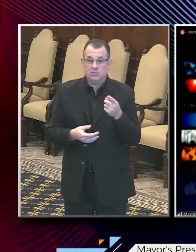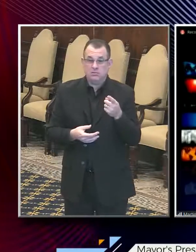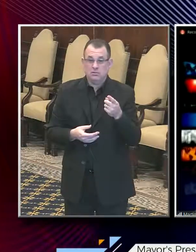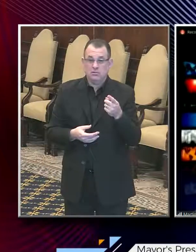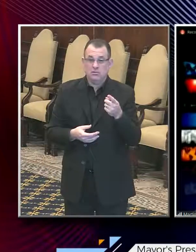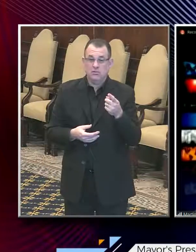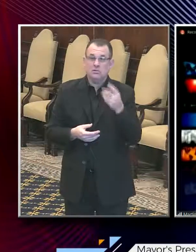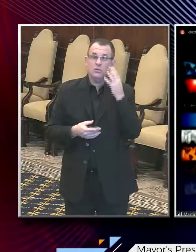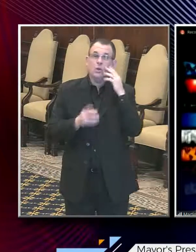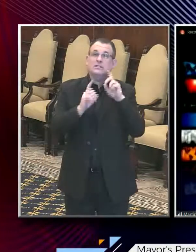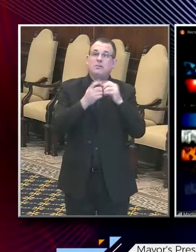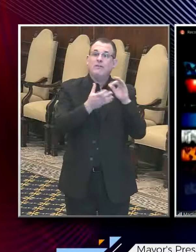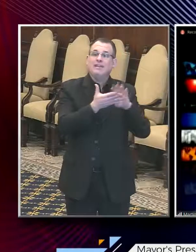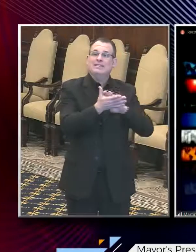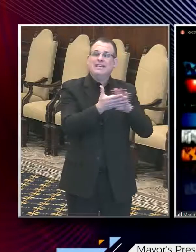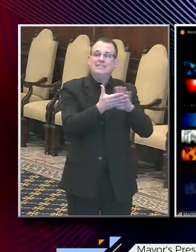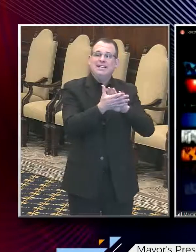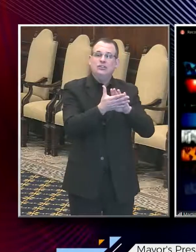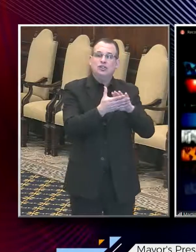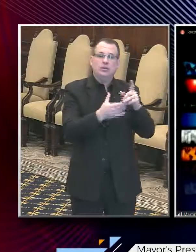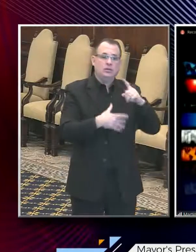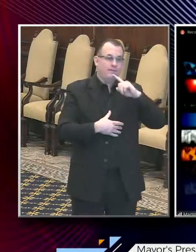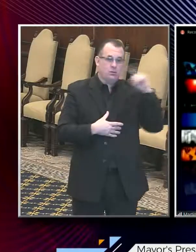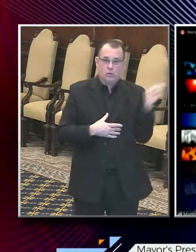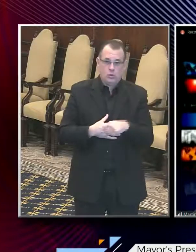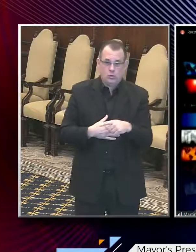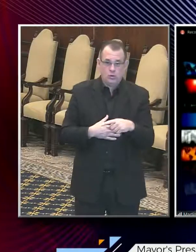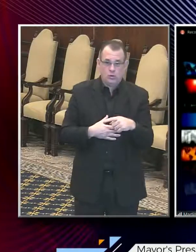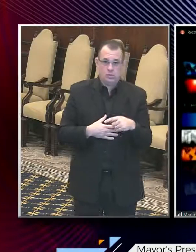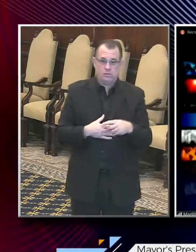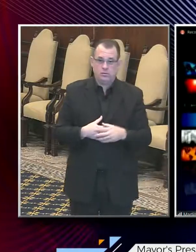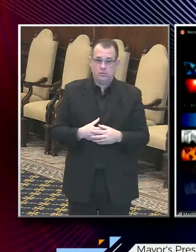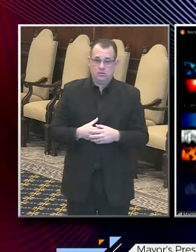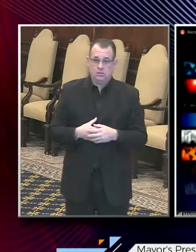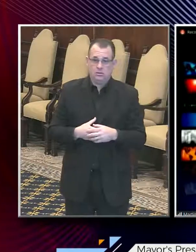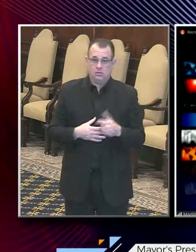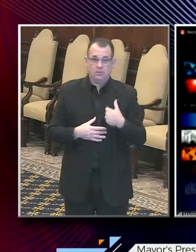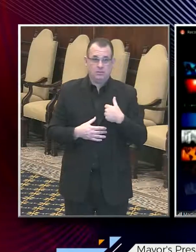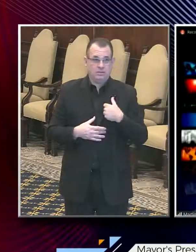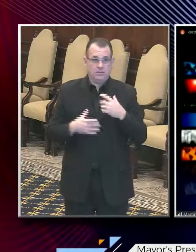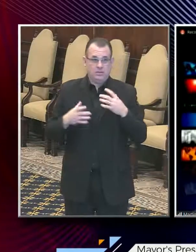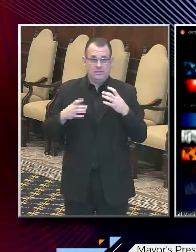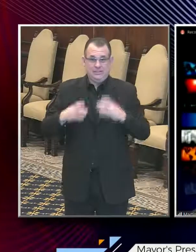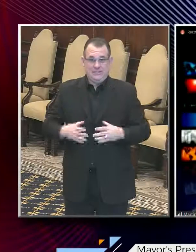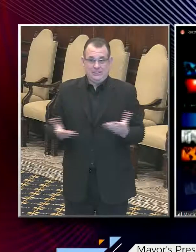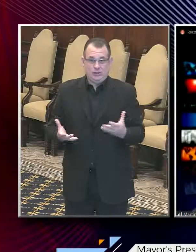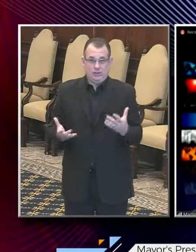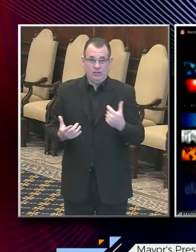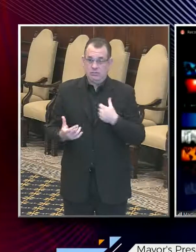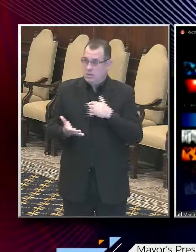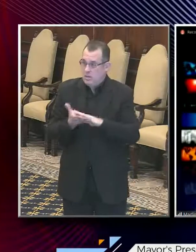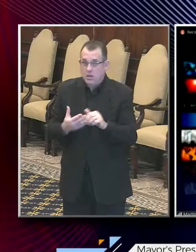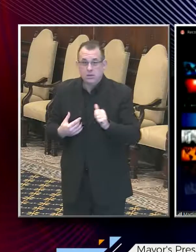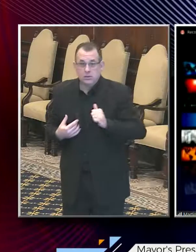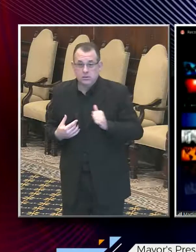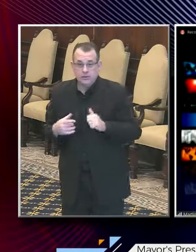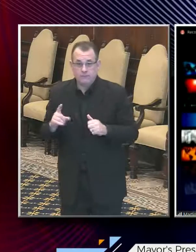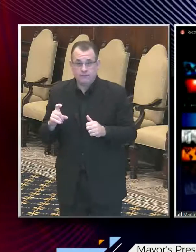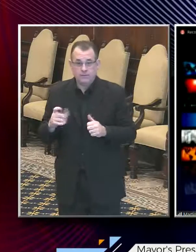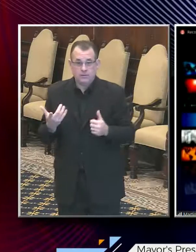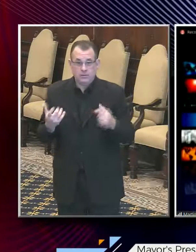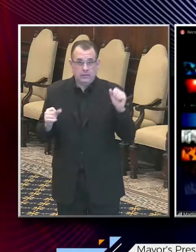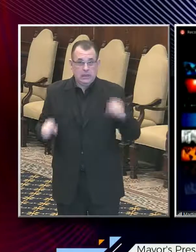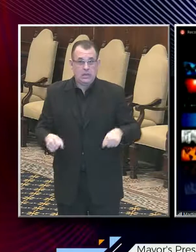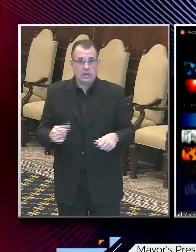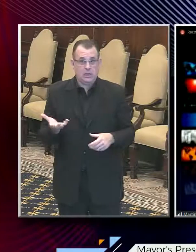if we wanted to, as citizens, start to clean up our neighborhoods? That's one. And then two, we've noticed